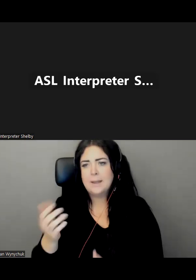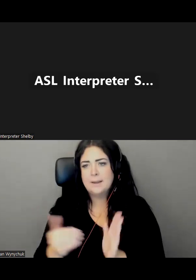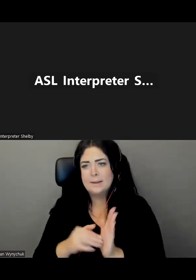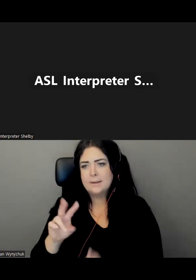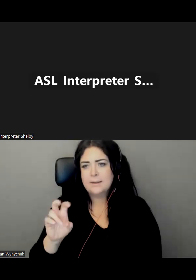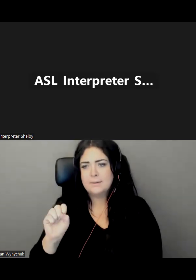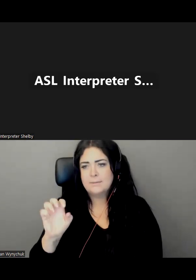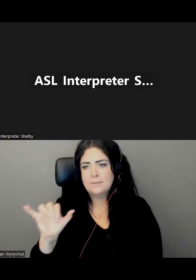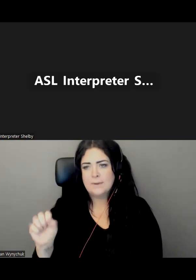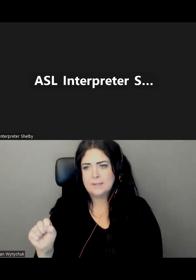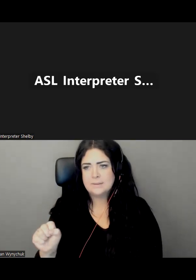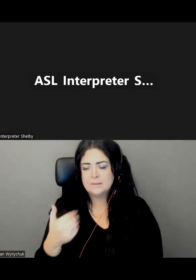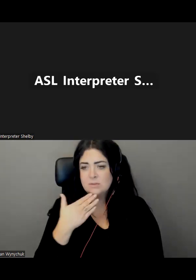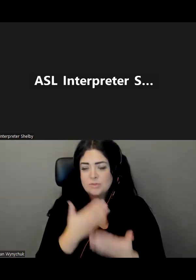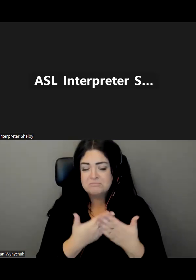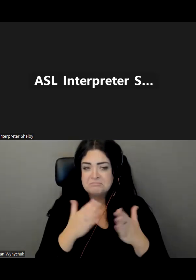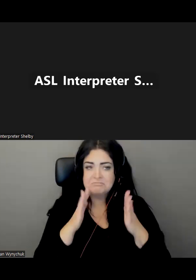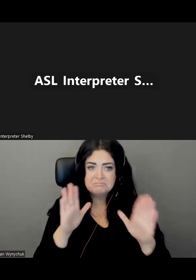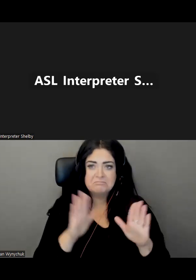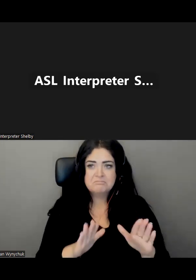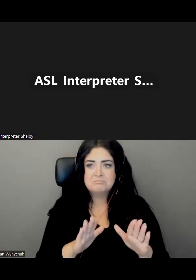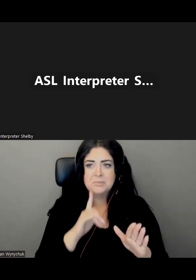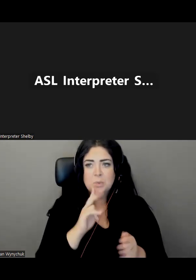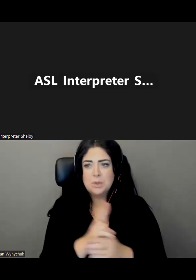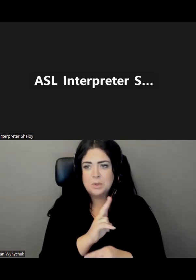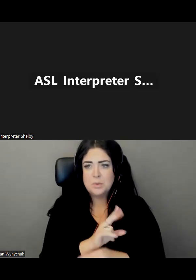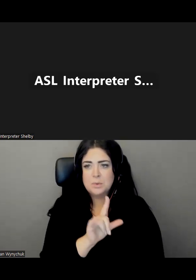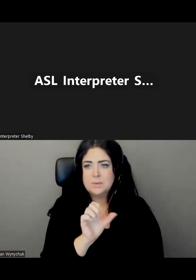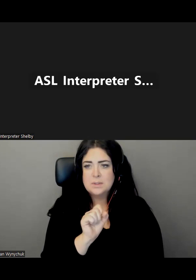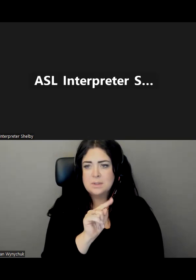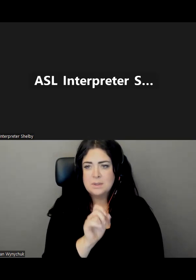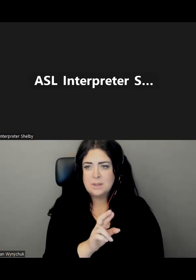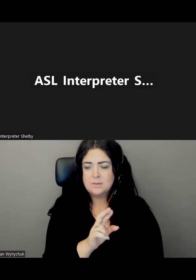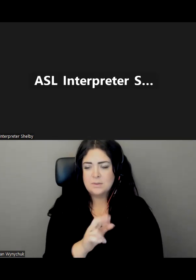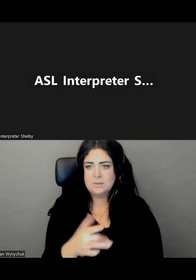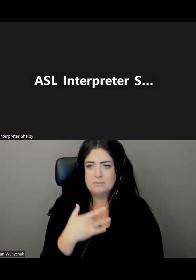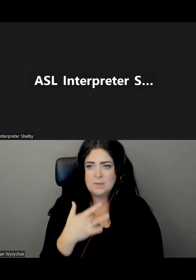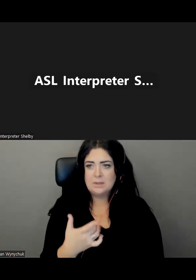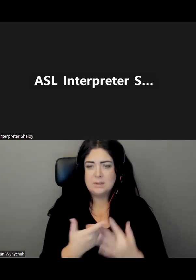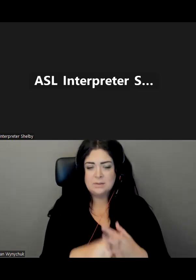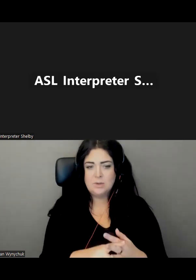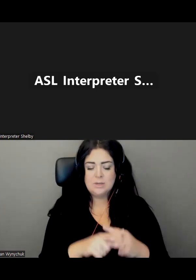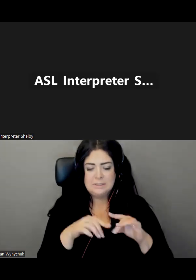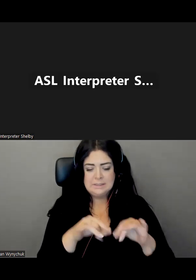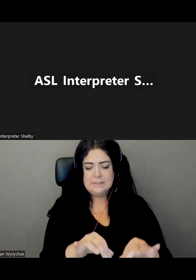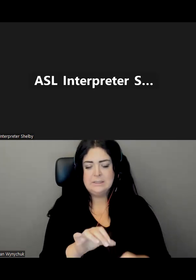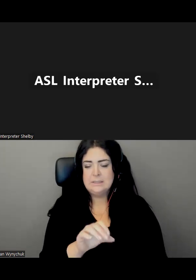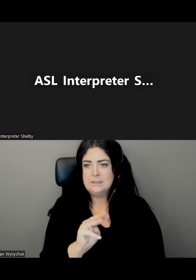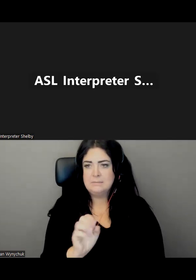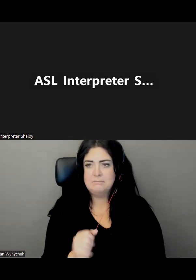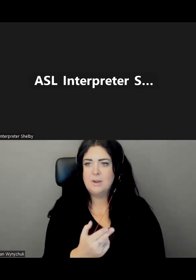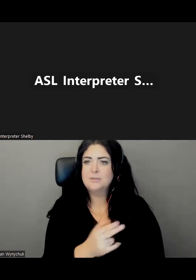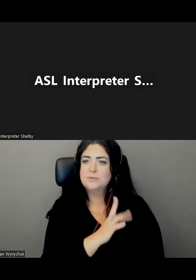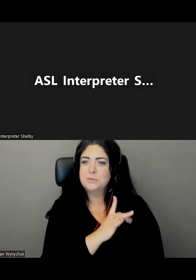that they're really awesome. We use them at Leicester sometimes if we're starting. We often start off seeds in March, so it's very cold that time of